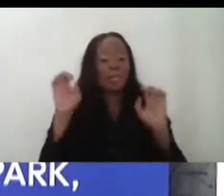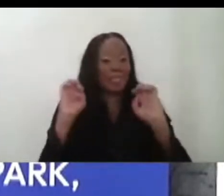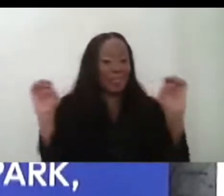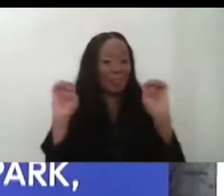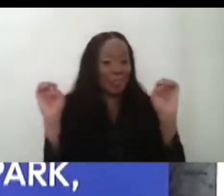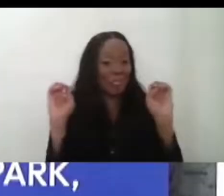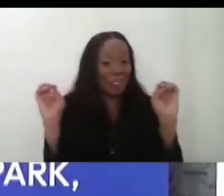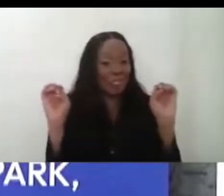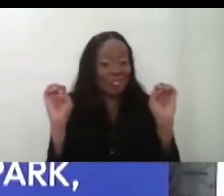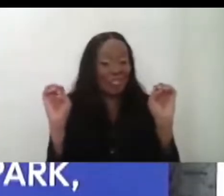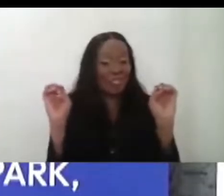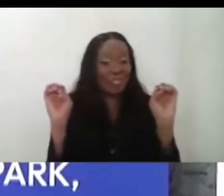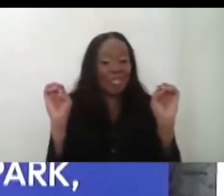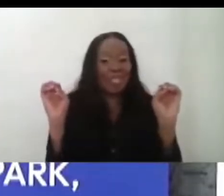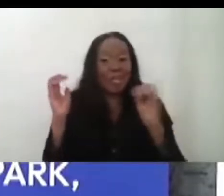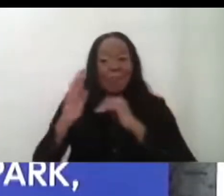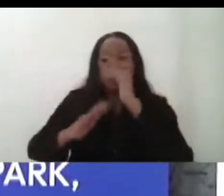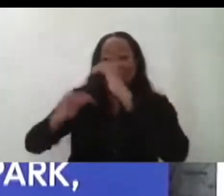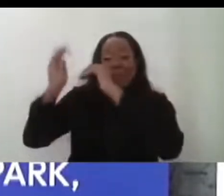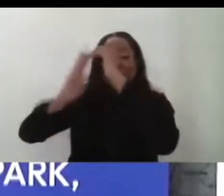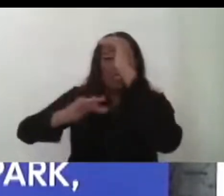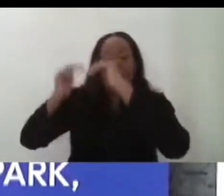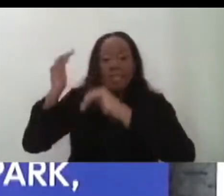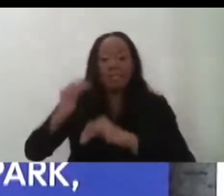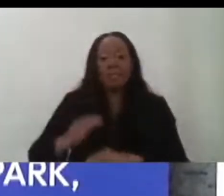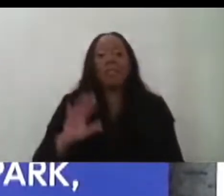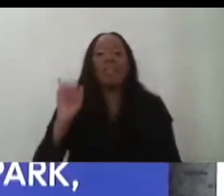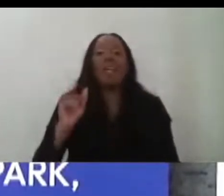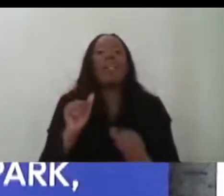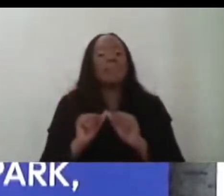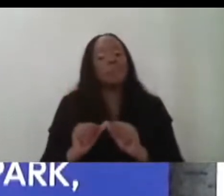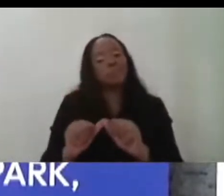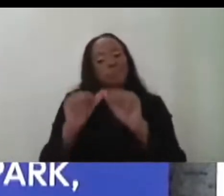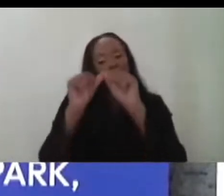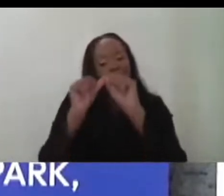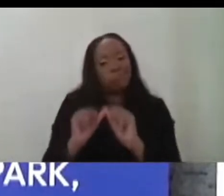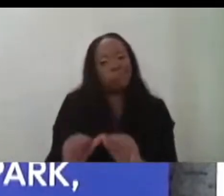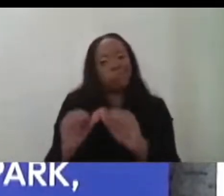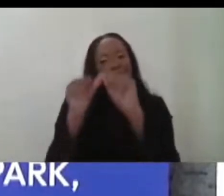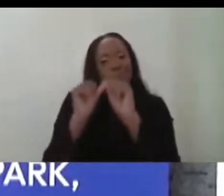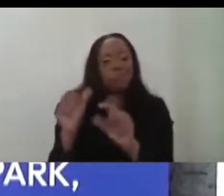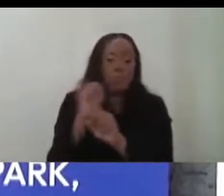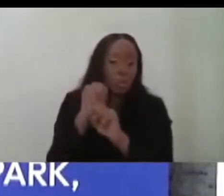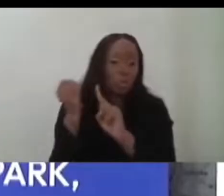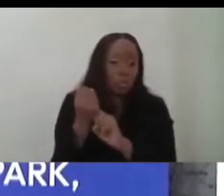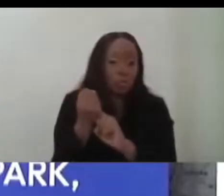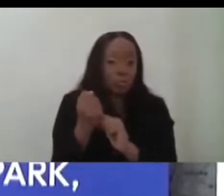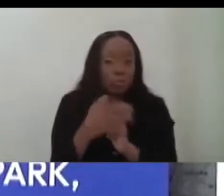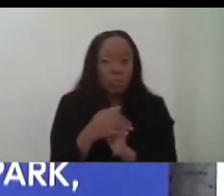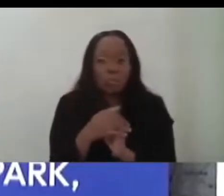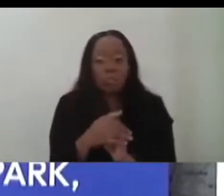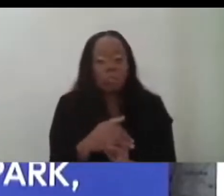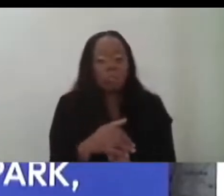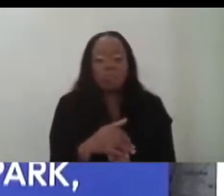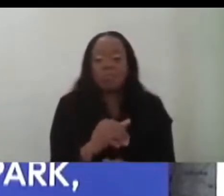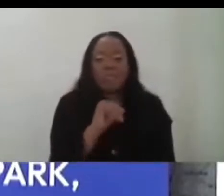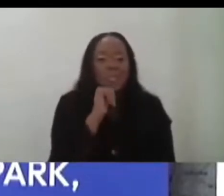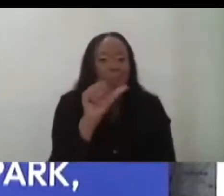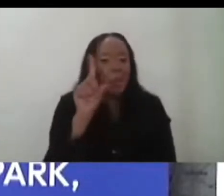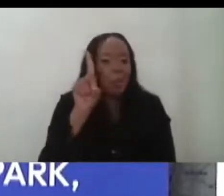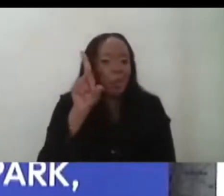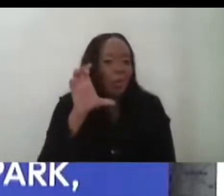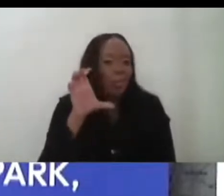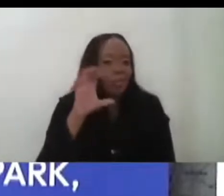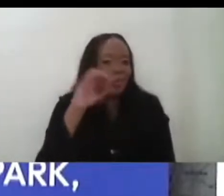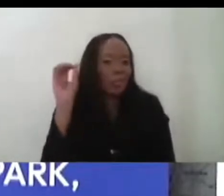sheltering facilities. As I said, this is an ongoing situation. We are not at 100%,